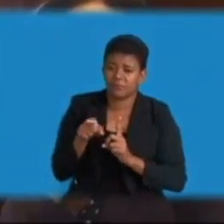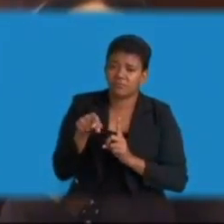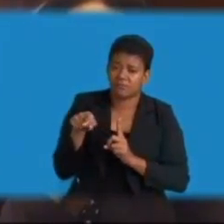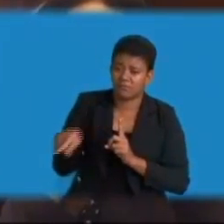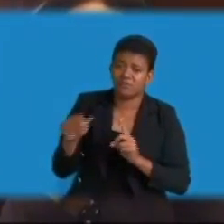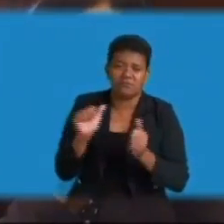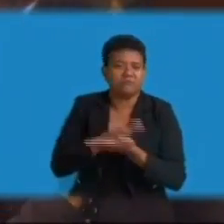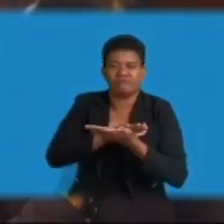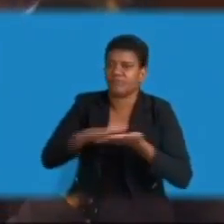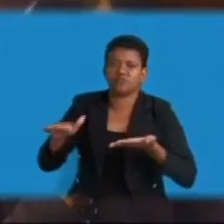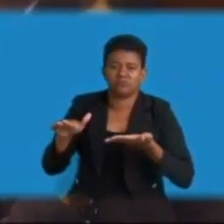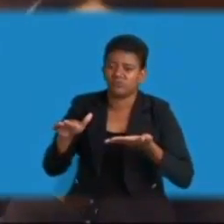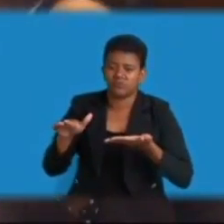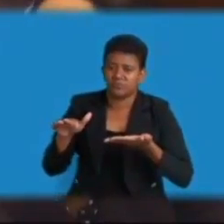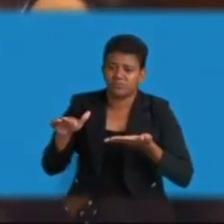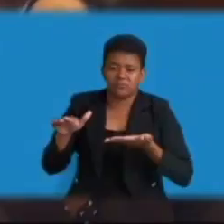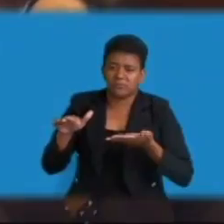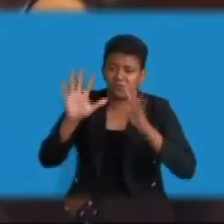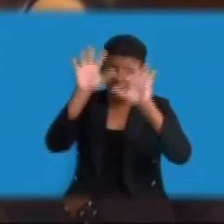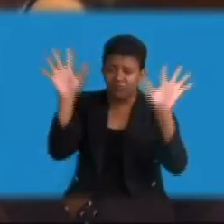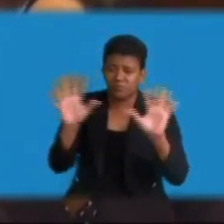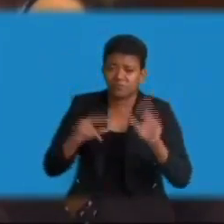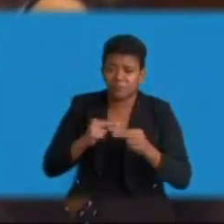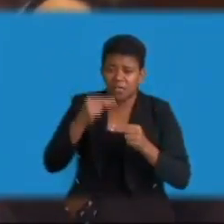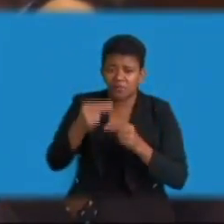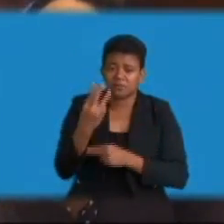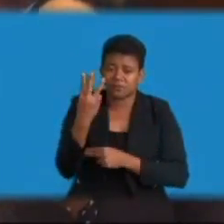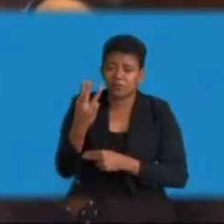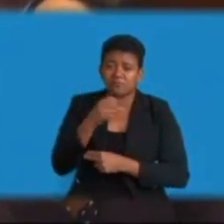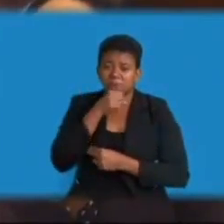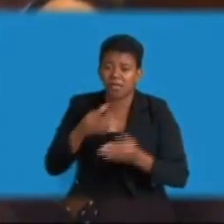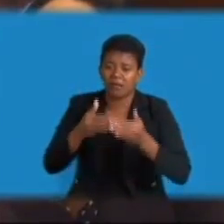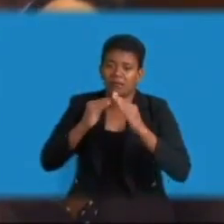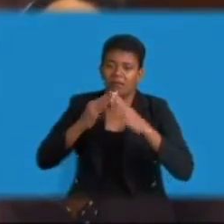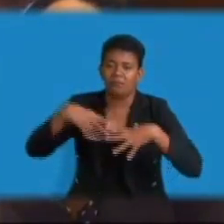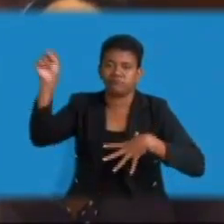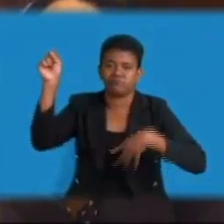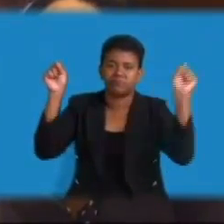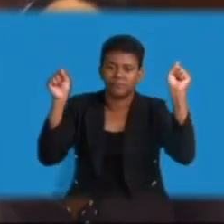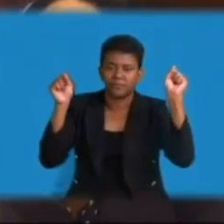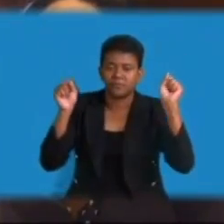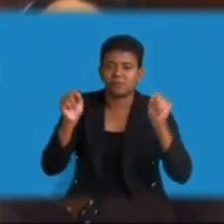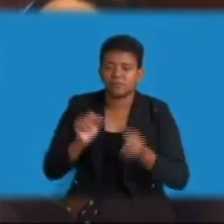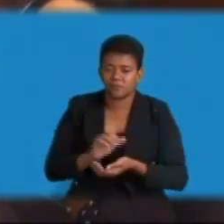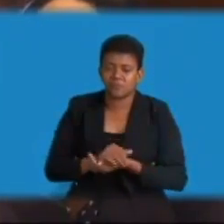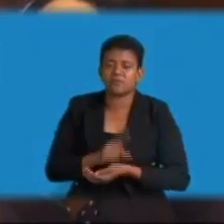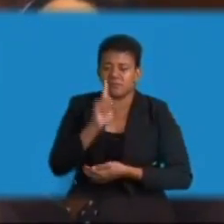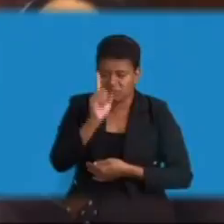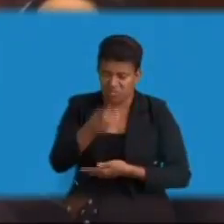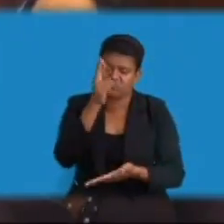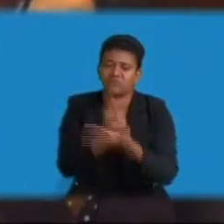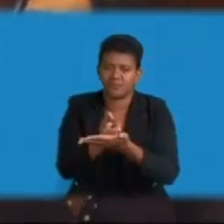Madam Speaker. That tree that was planted by 3 gentlemen is gone. Doesn't exist, Madam Speaker. That's the...